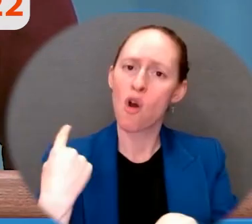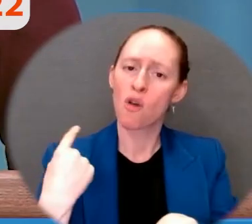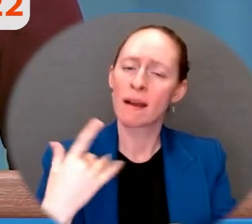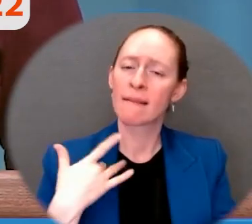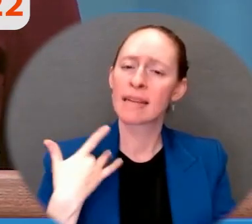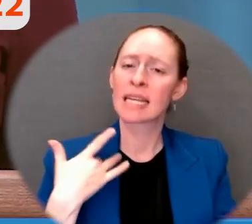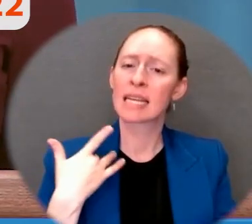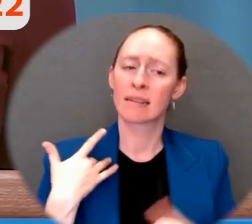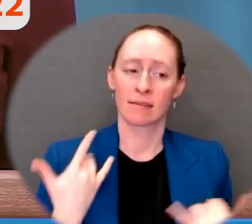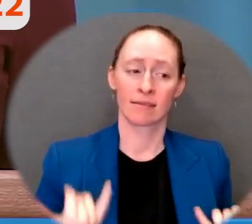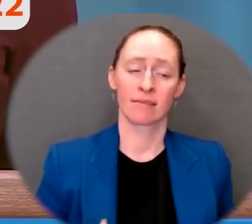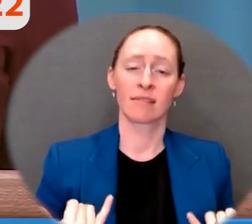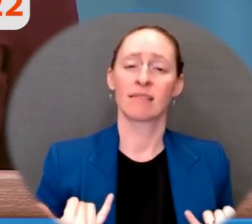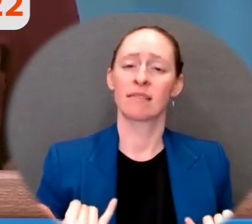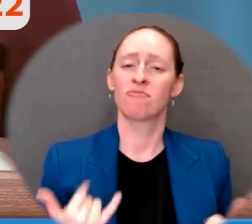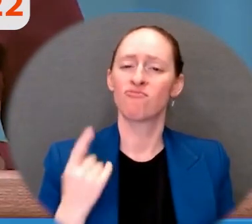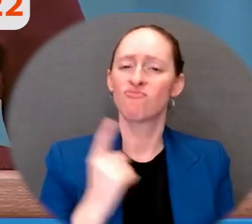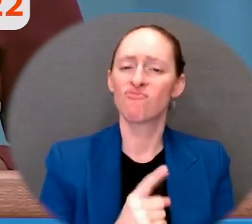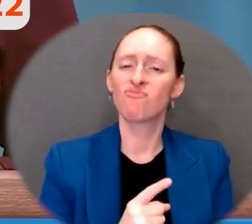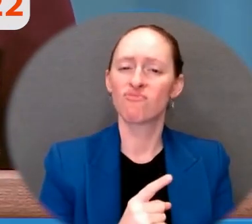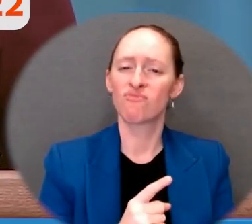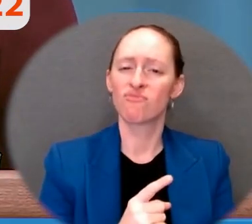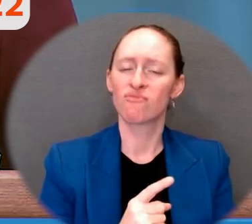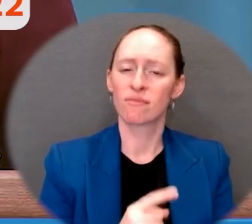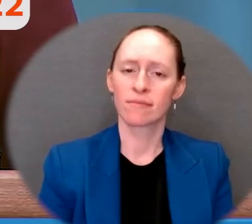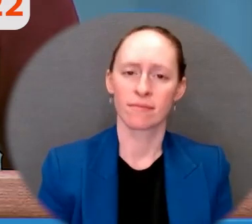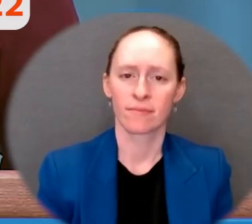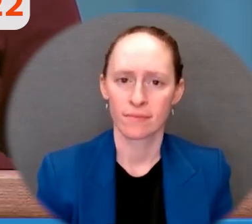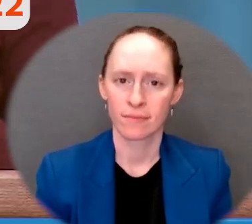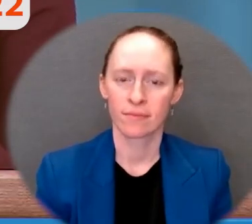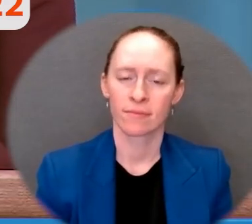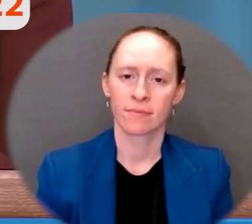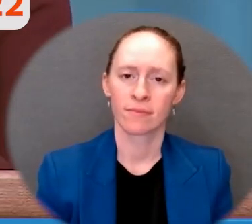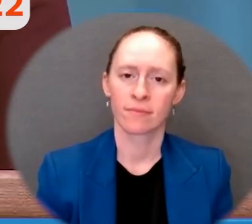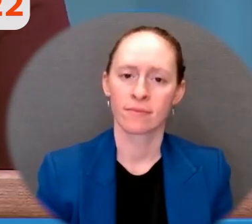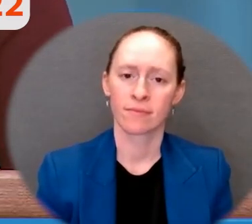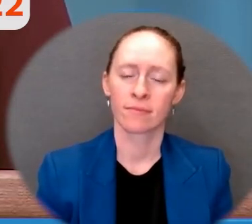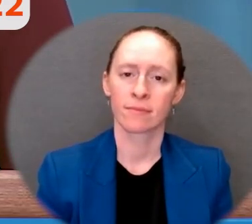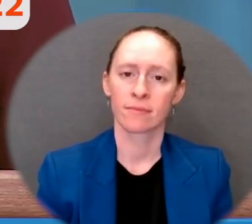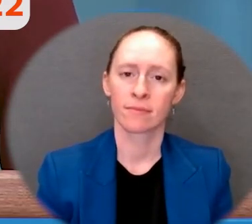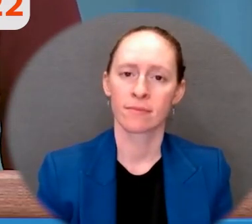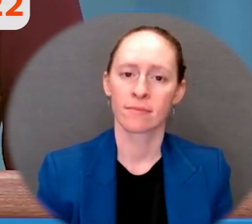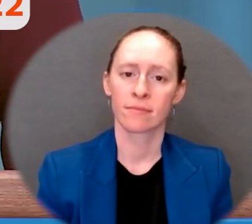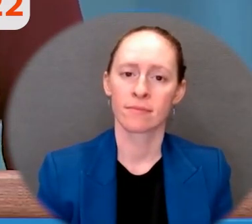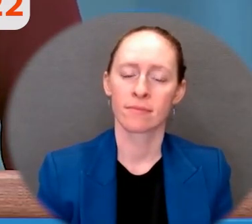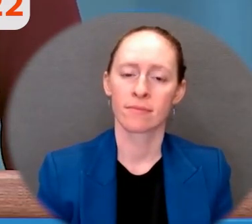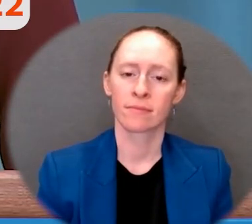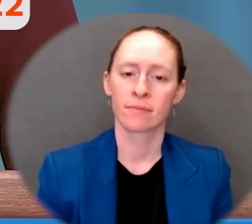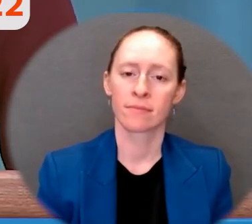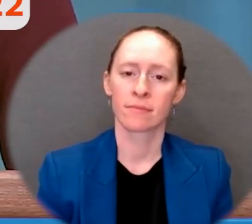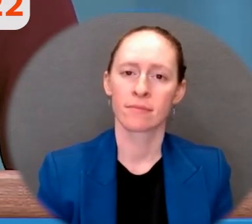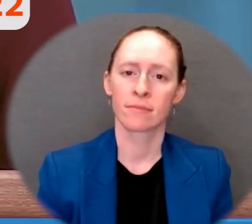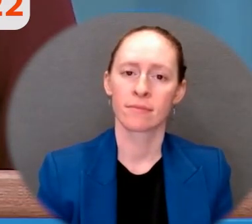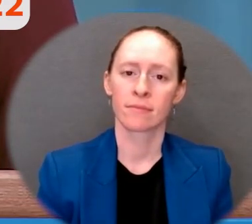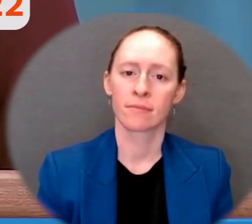willing to do. And where we were left with is either we bring Brittney home or no one at